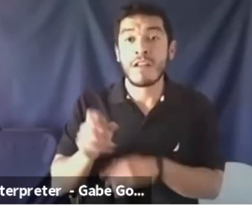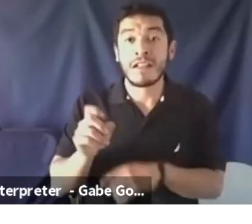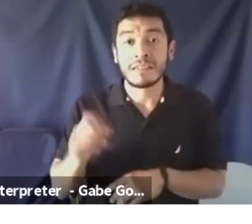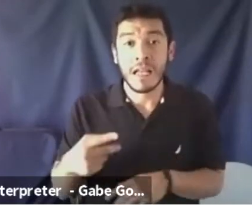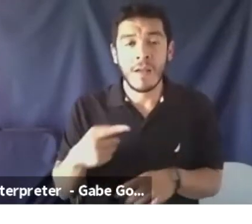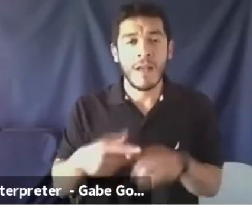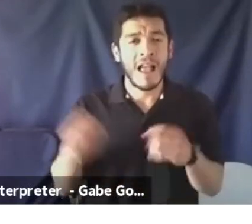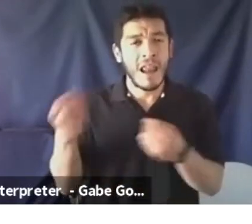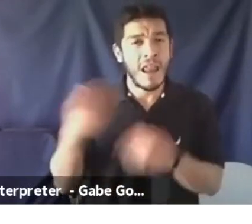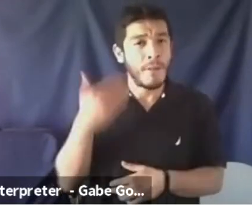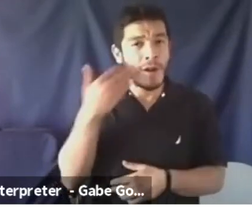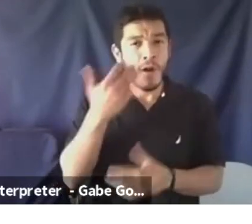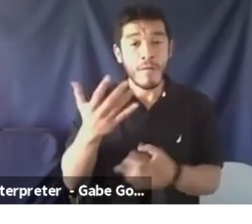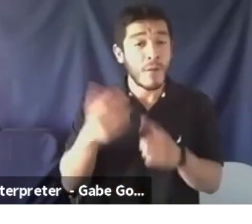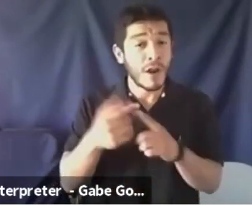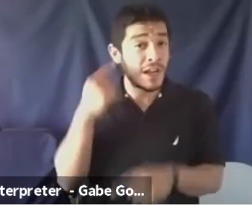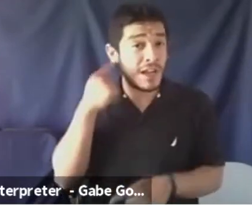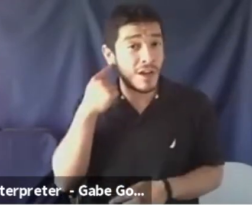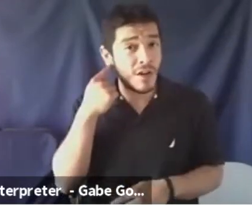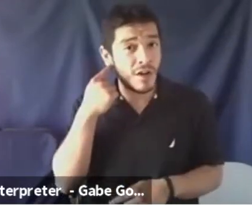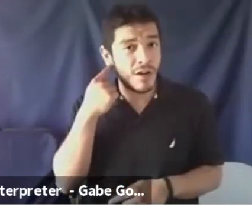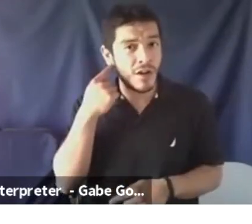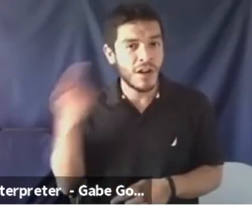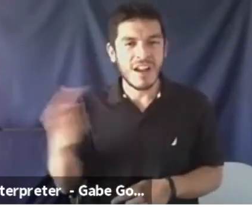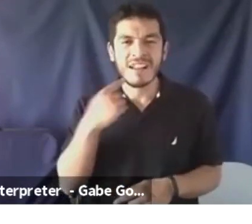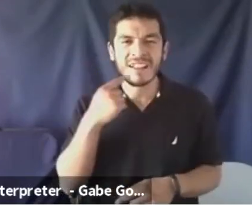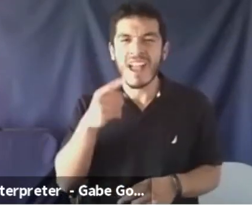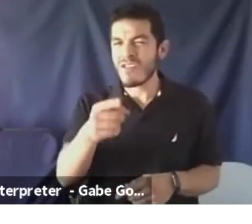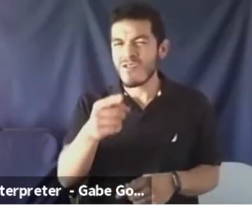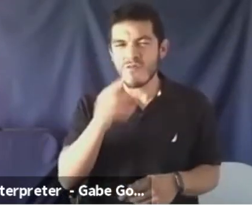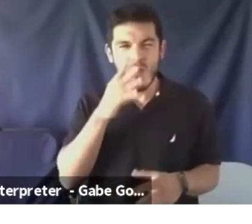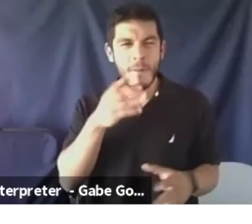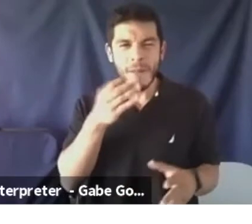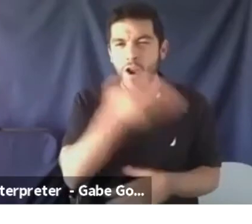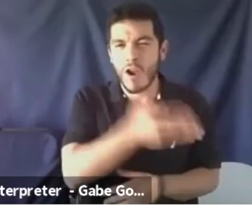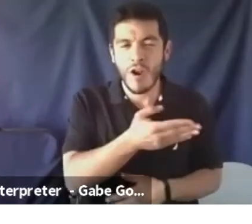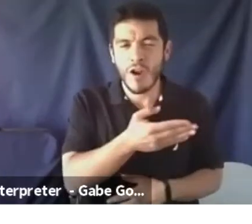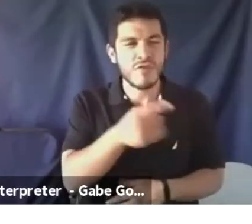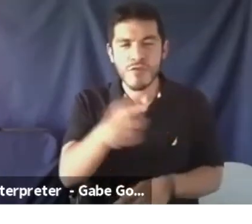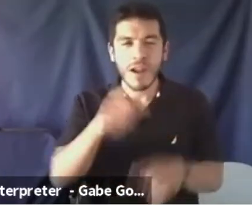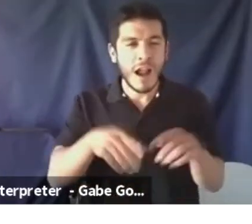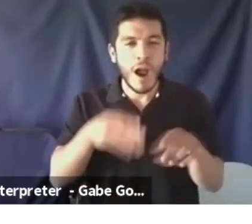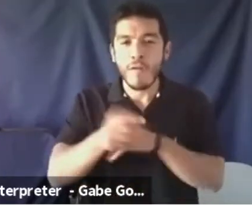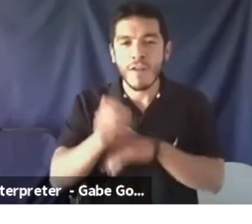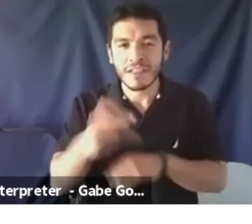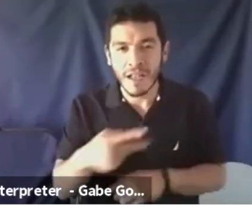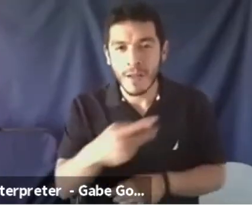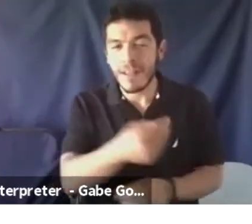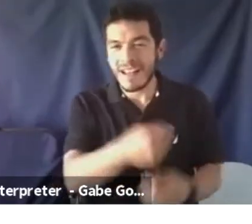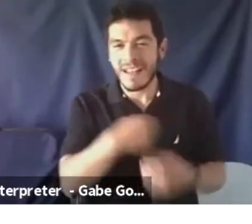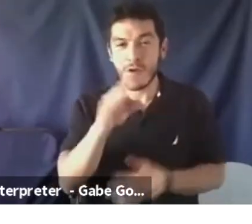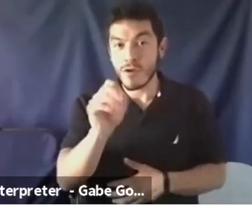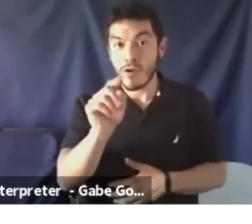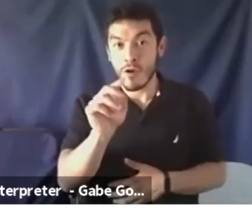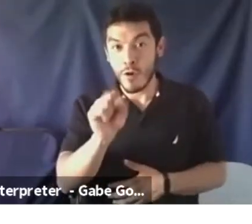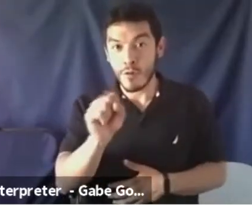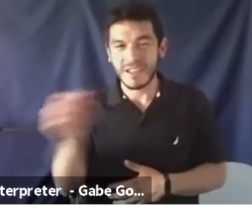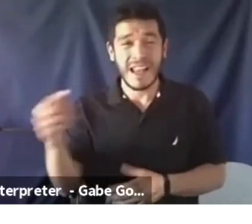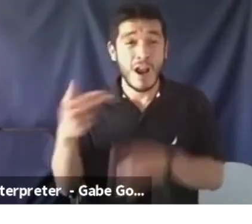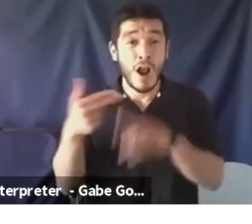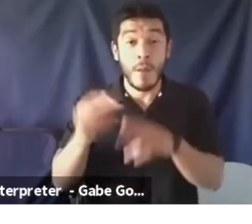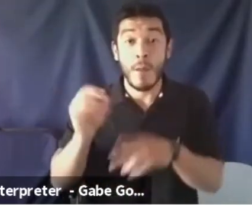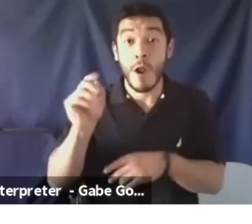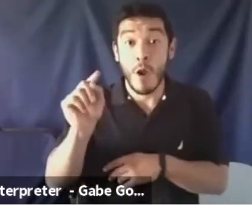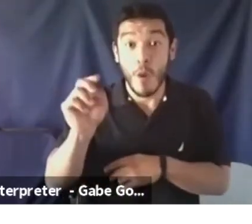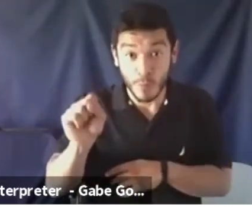me know if you want to hear them. And he says, oh, you'll be playing her. You can't overstep. Give me your notes. And he called them notes. And I was like, okay.